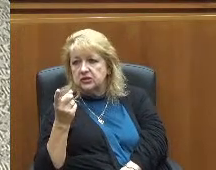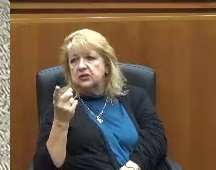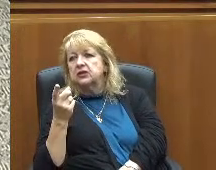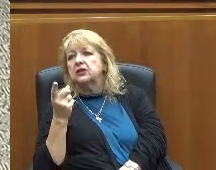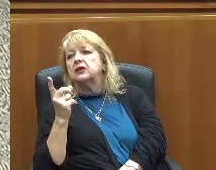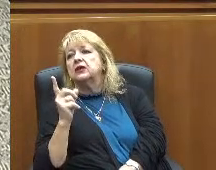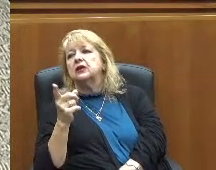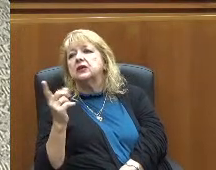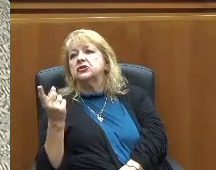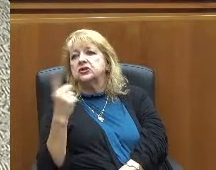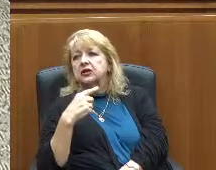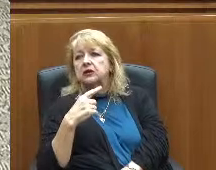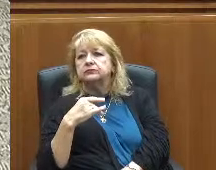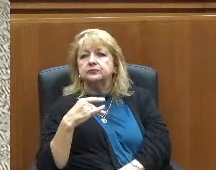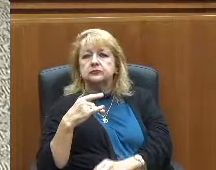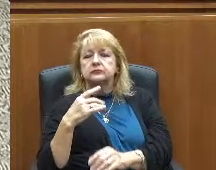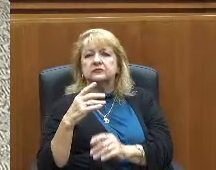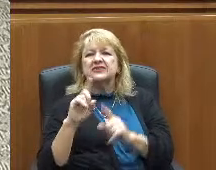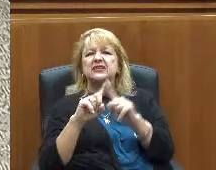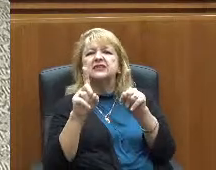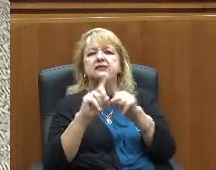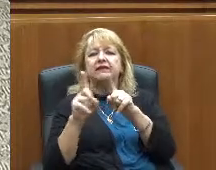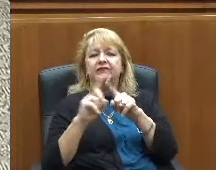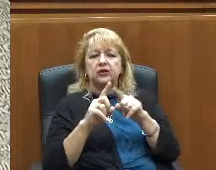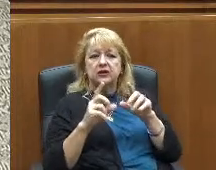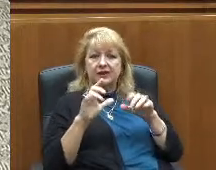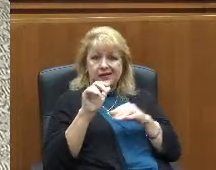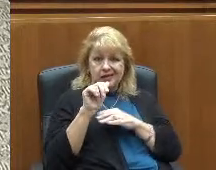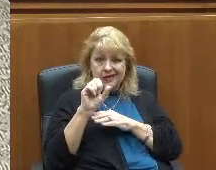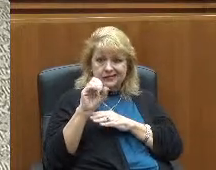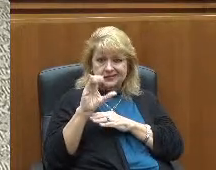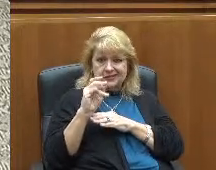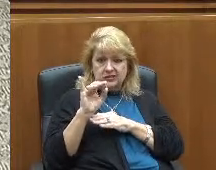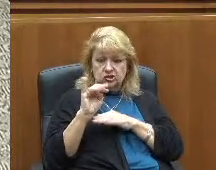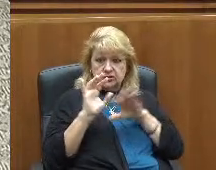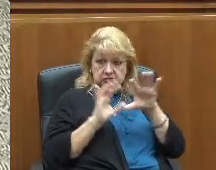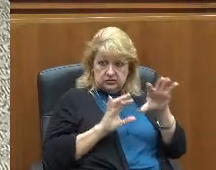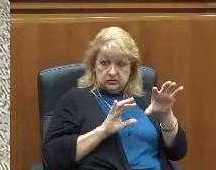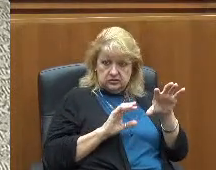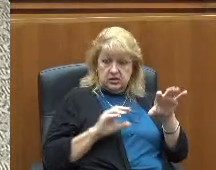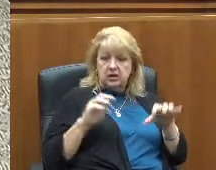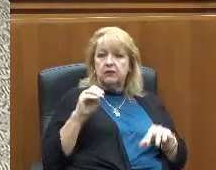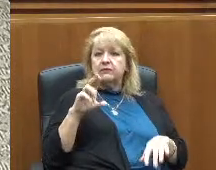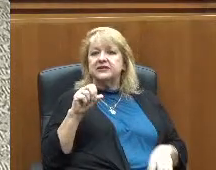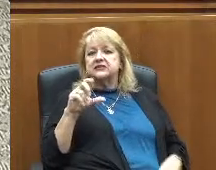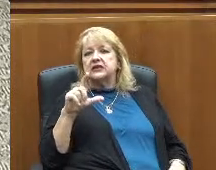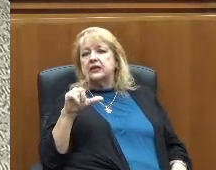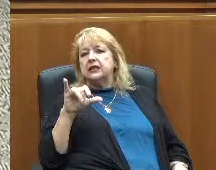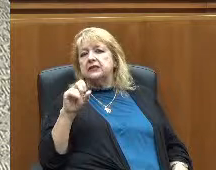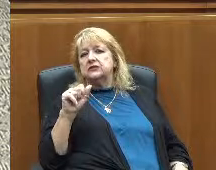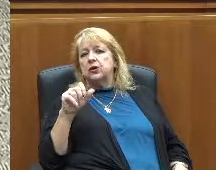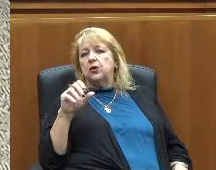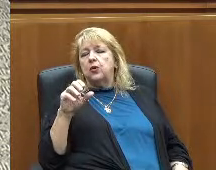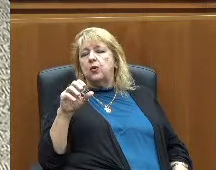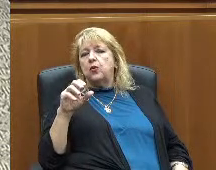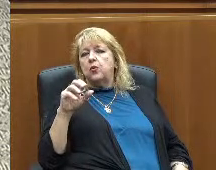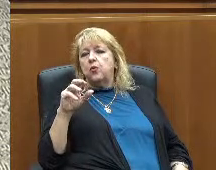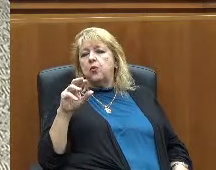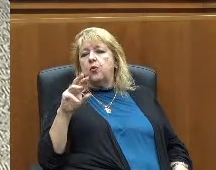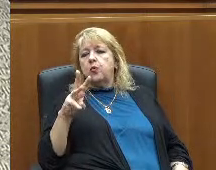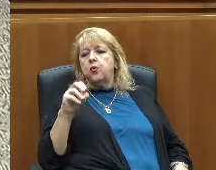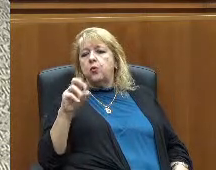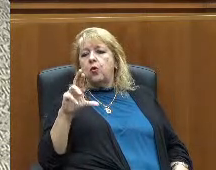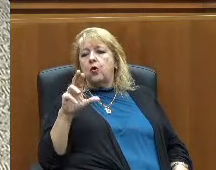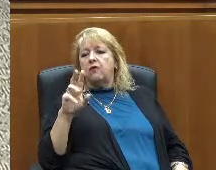information about some of the differentiated compensation in Ascension. And we have Ms. Lisa Wolf from Caddo, who